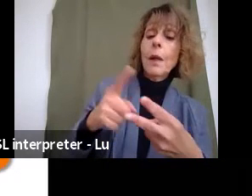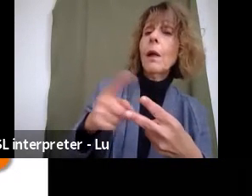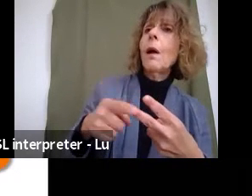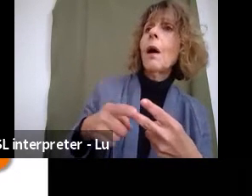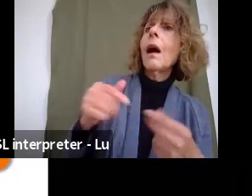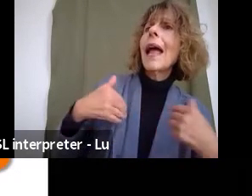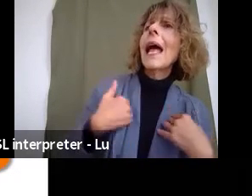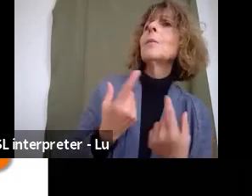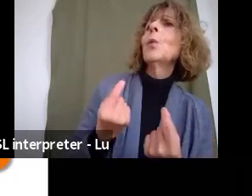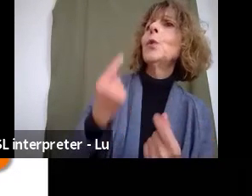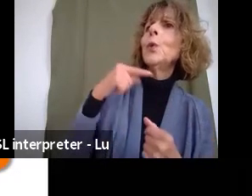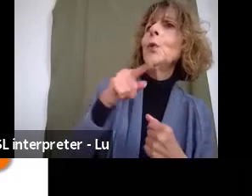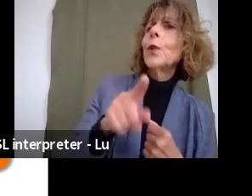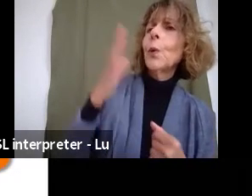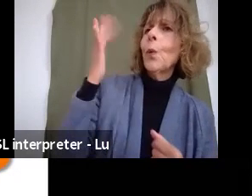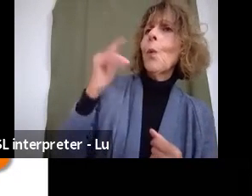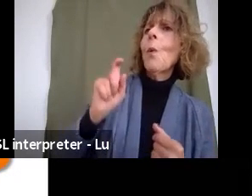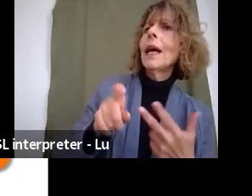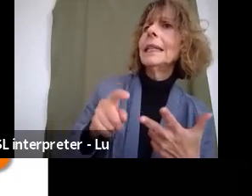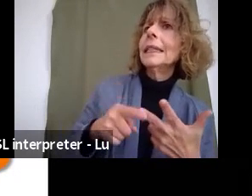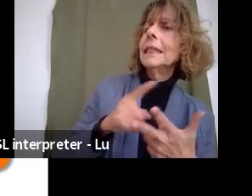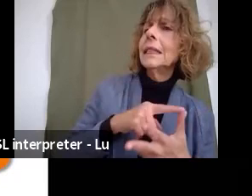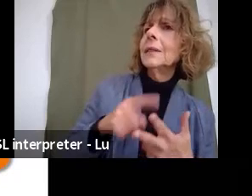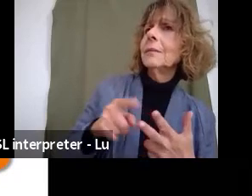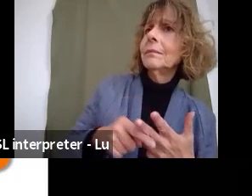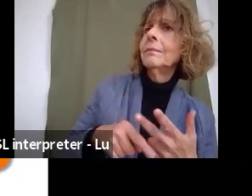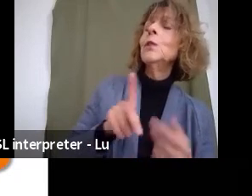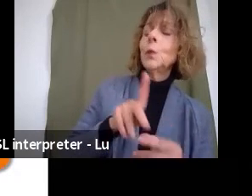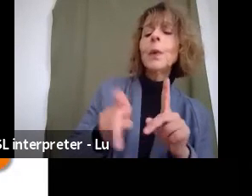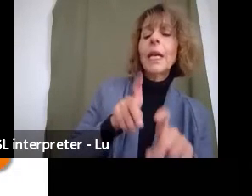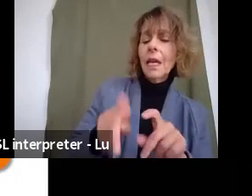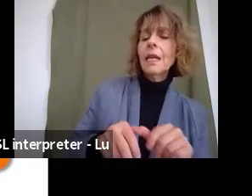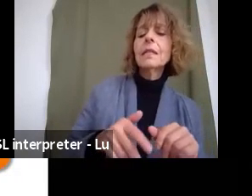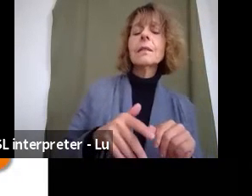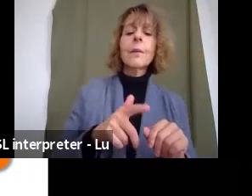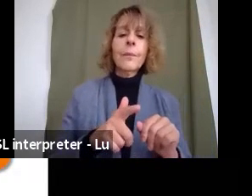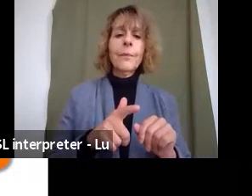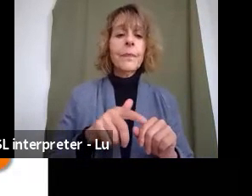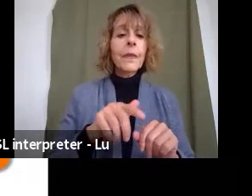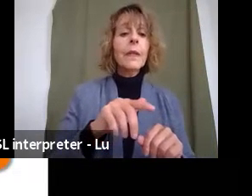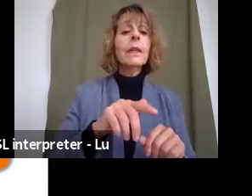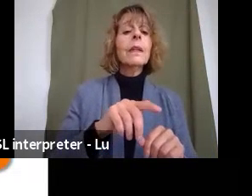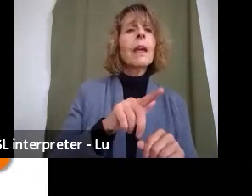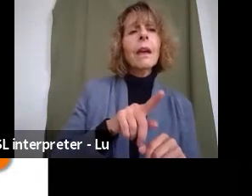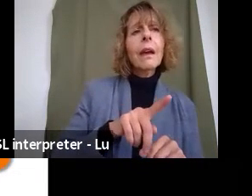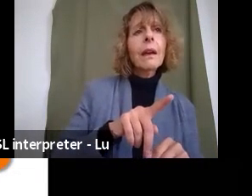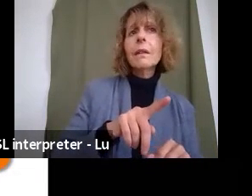And Stacy, do you want to speak up on somebody's question?